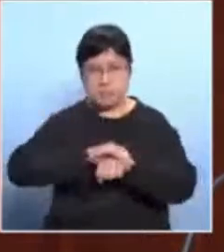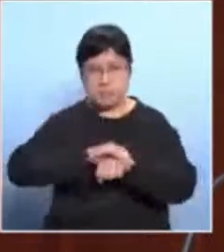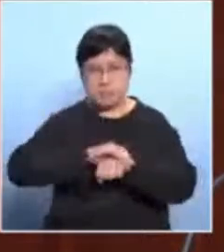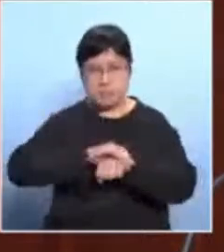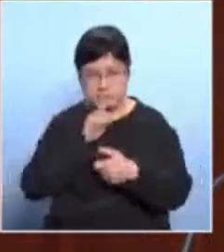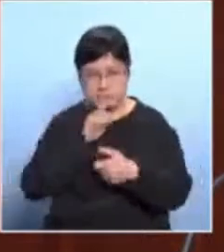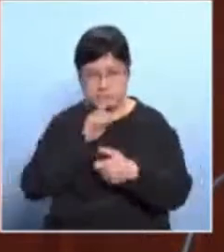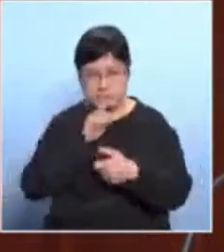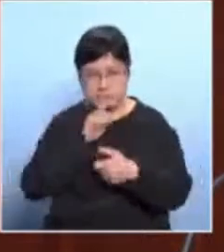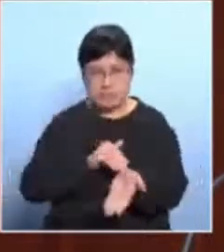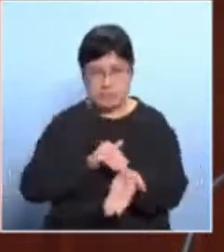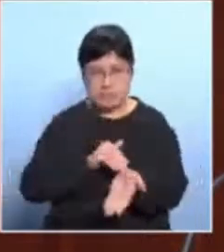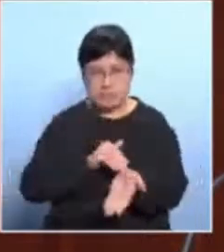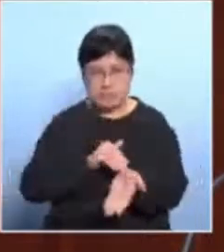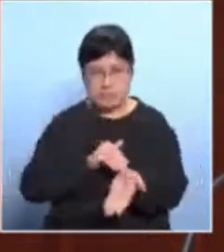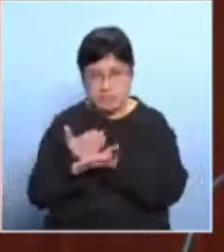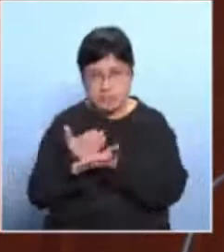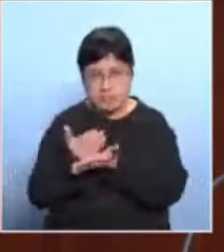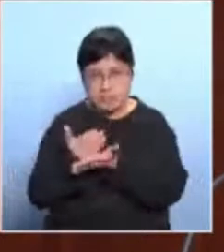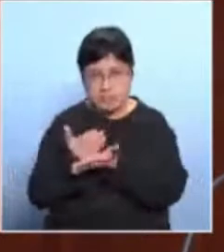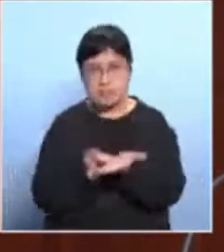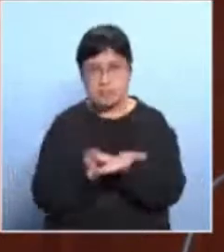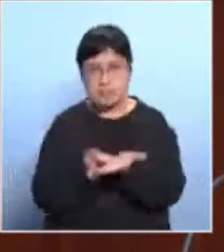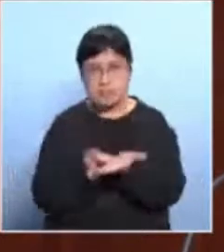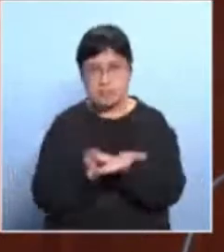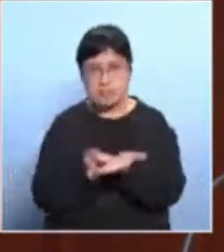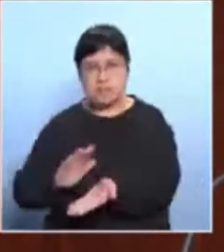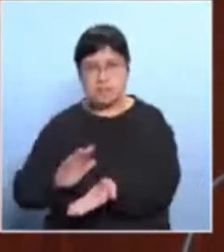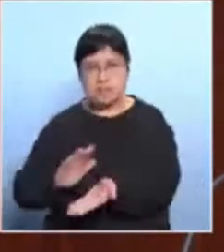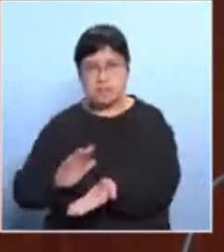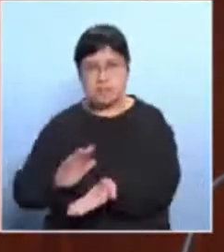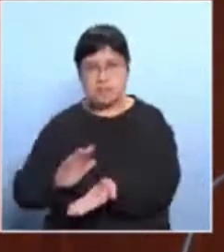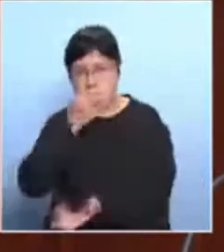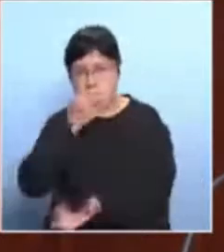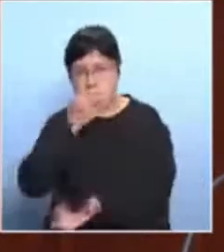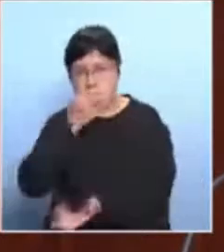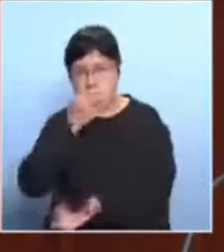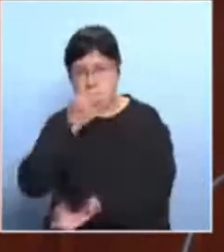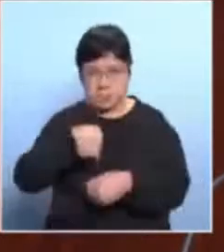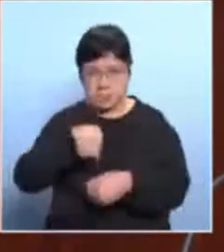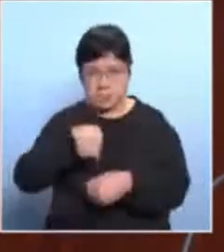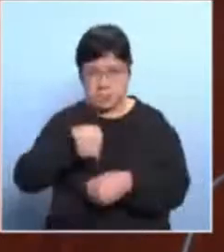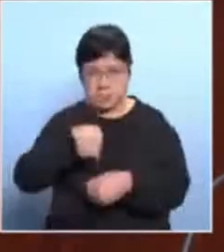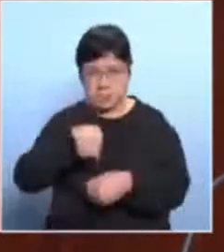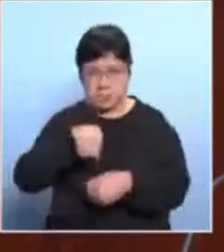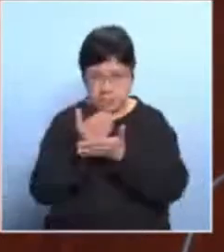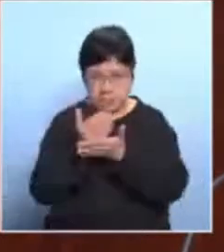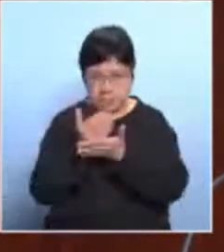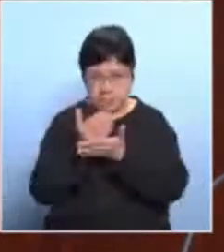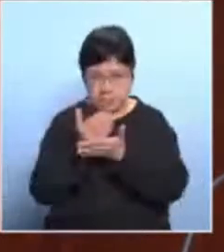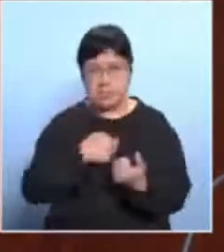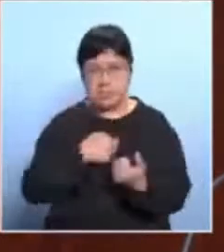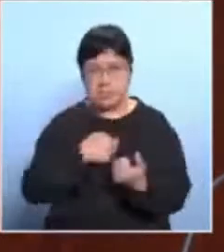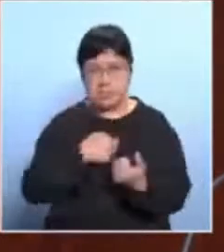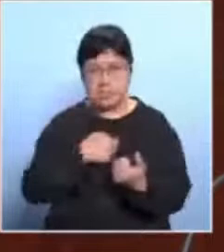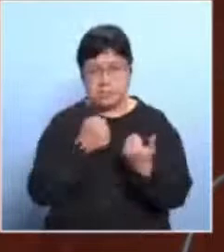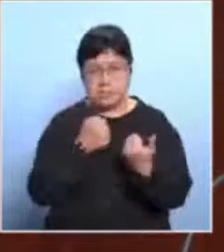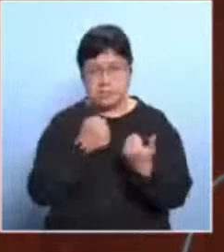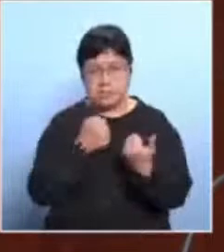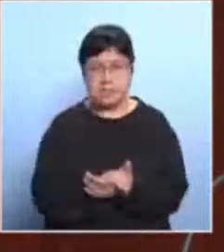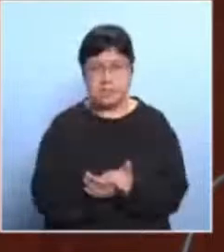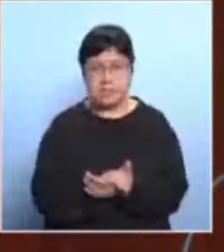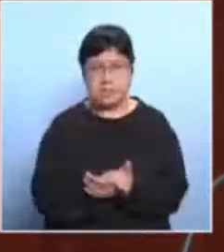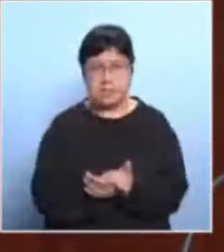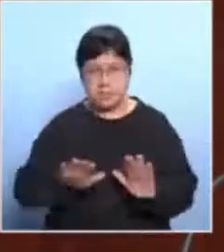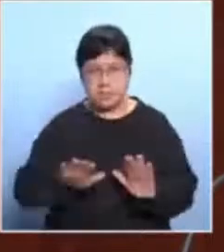next year to provide a one-stop clinical trial support platform for medical research institutions. The Institute will coordinate clinical